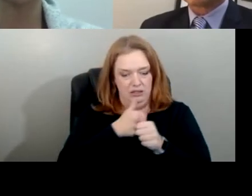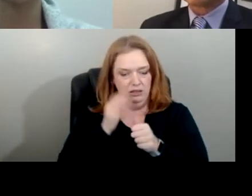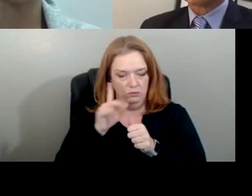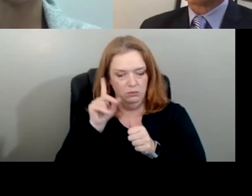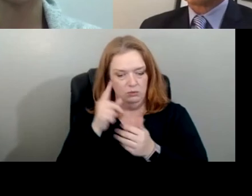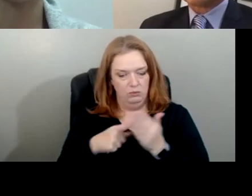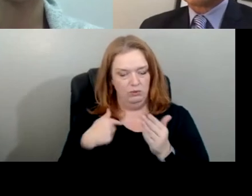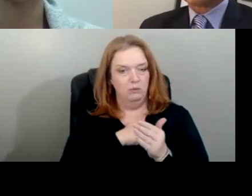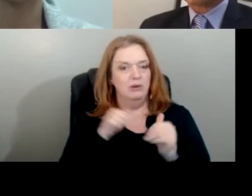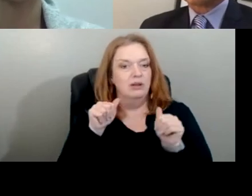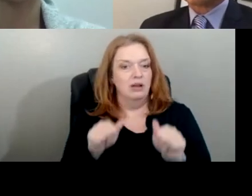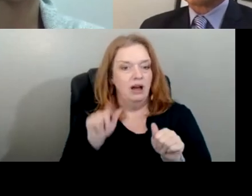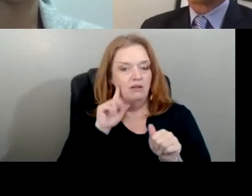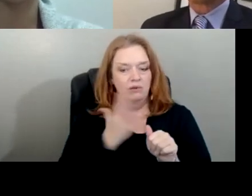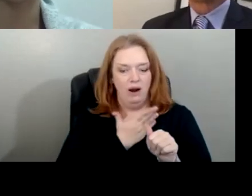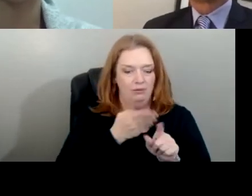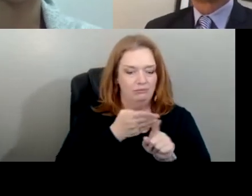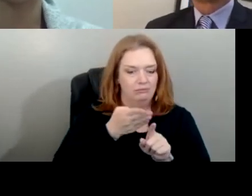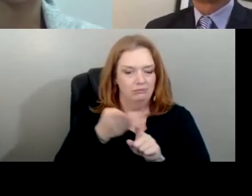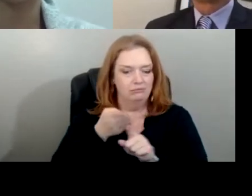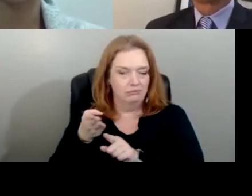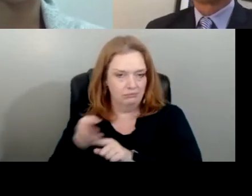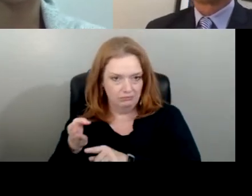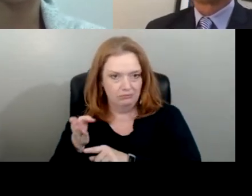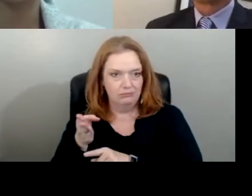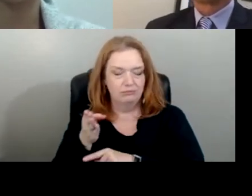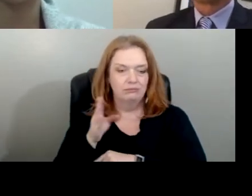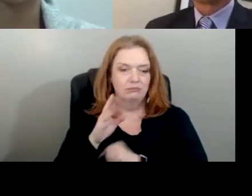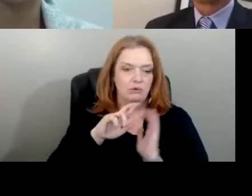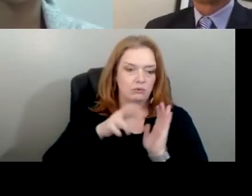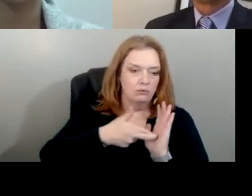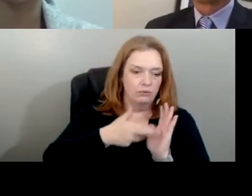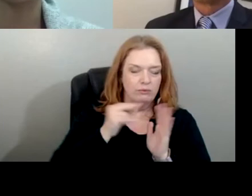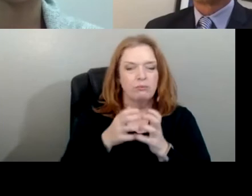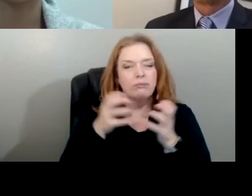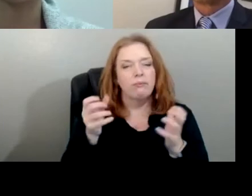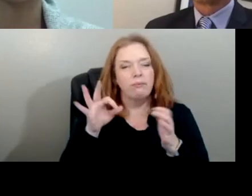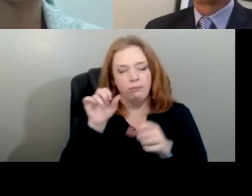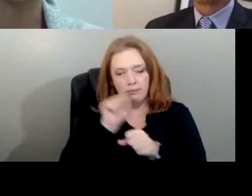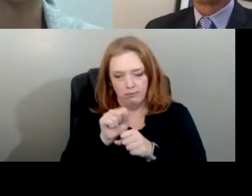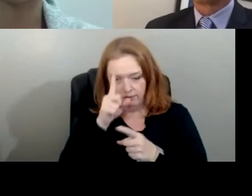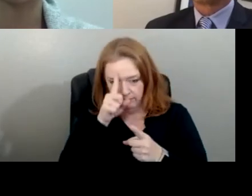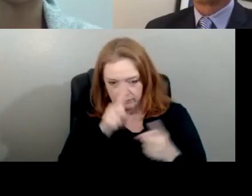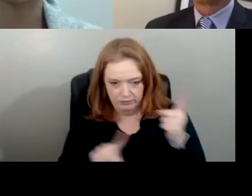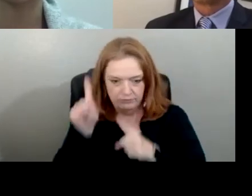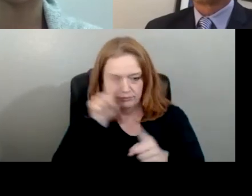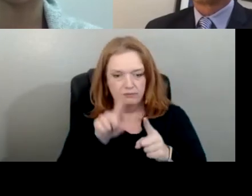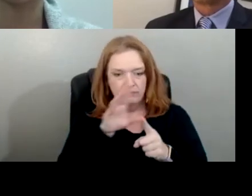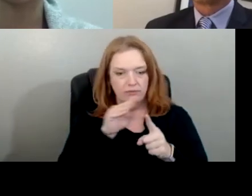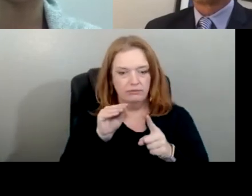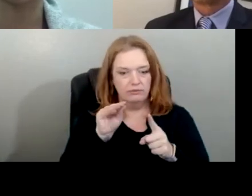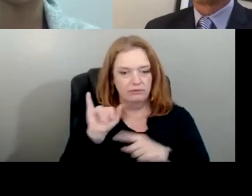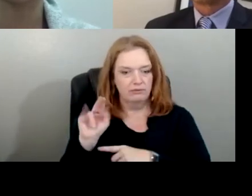respective fields and in our respective roles, and as much collaboration and innovation across those lanes, I think, is